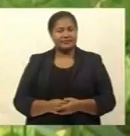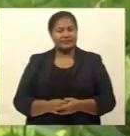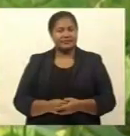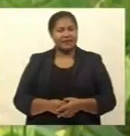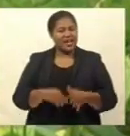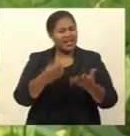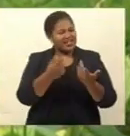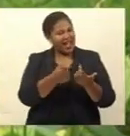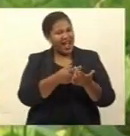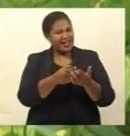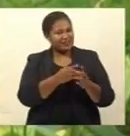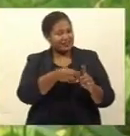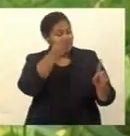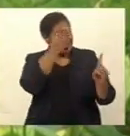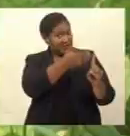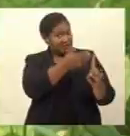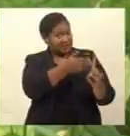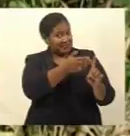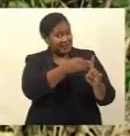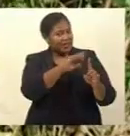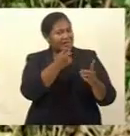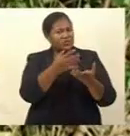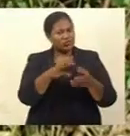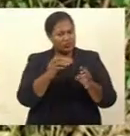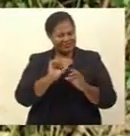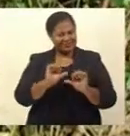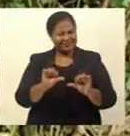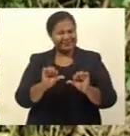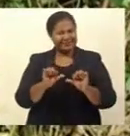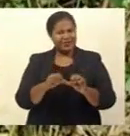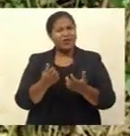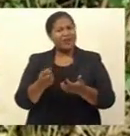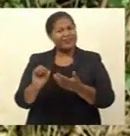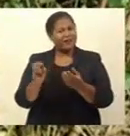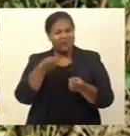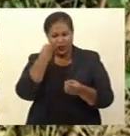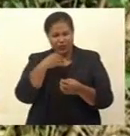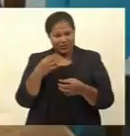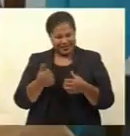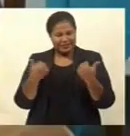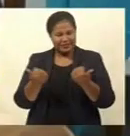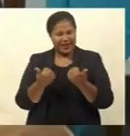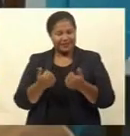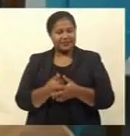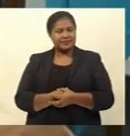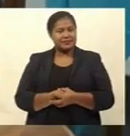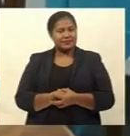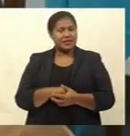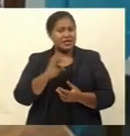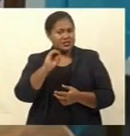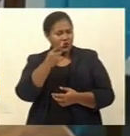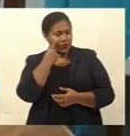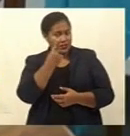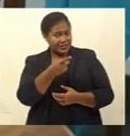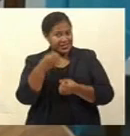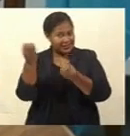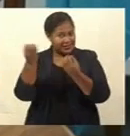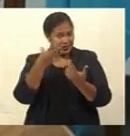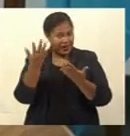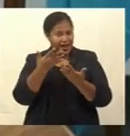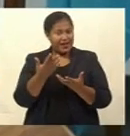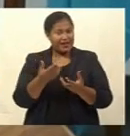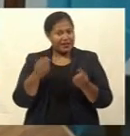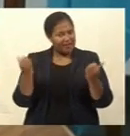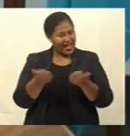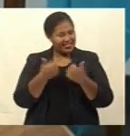The ultimate aim is to maintain food security in the lockdown and containment zones. We know that supply has exceeded demand in